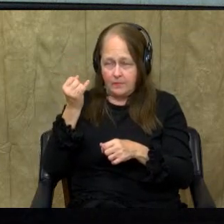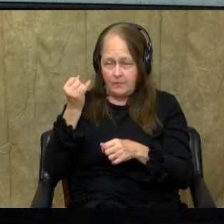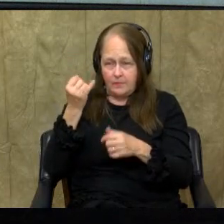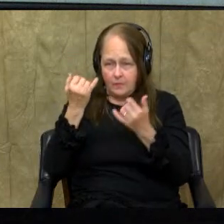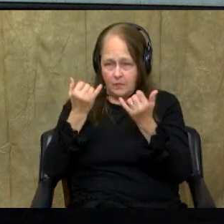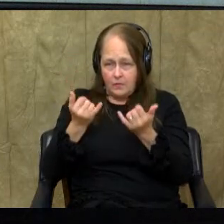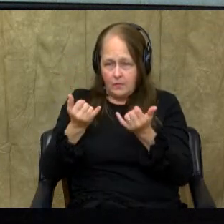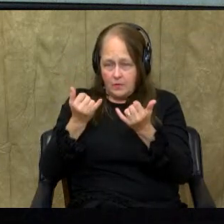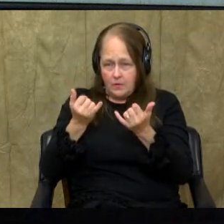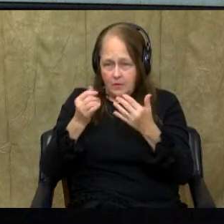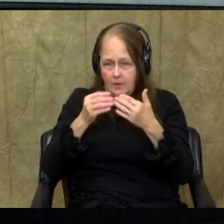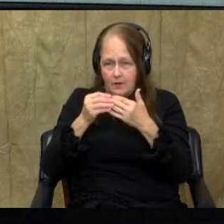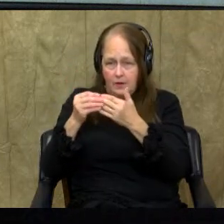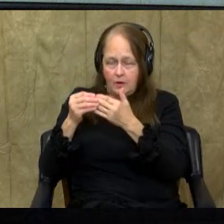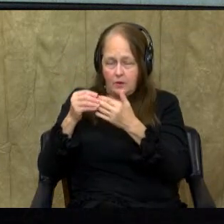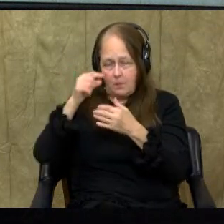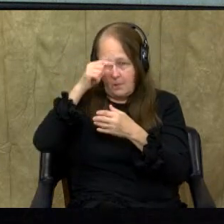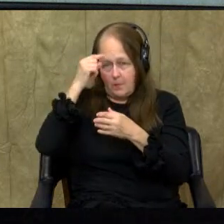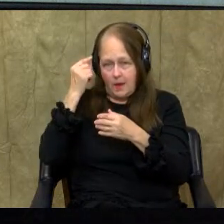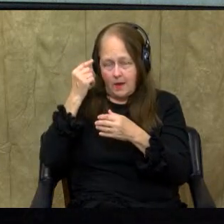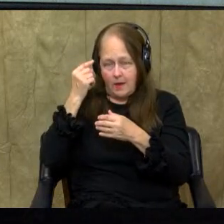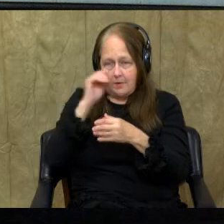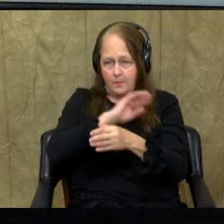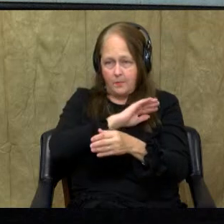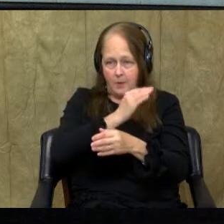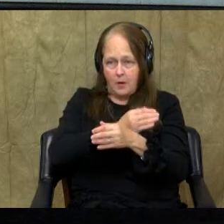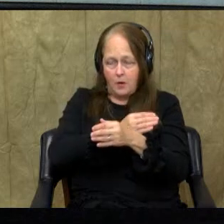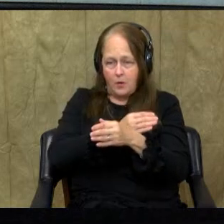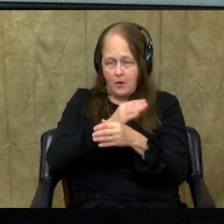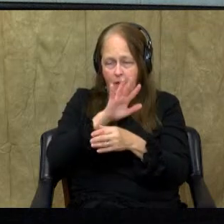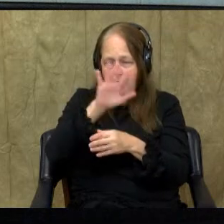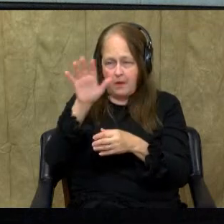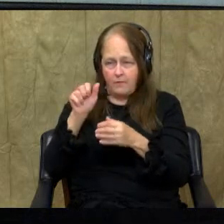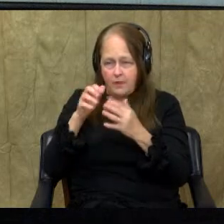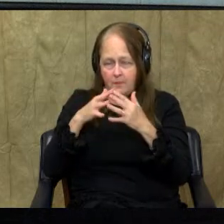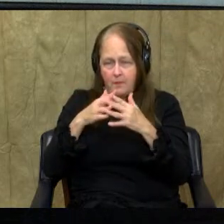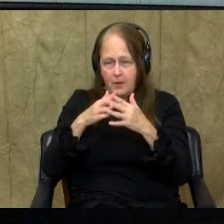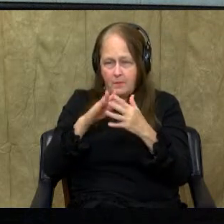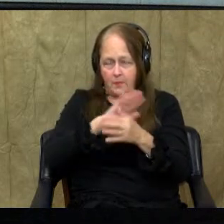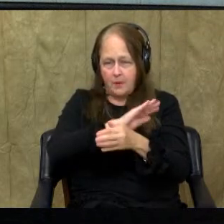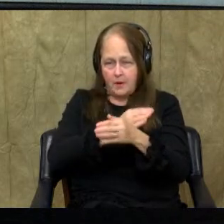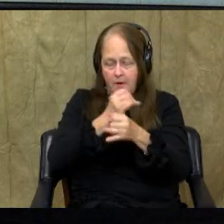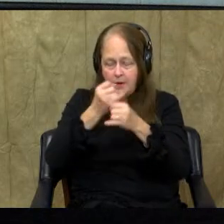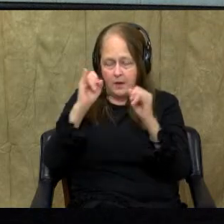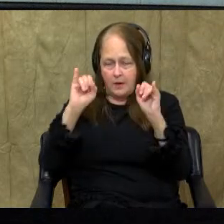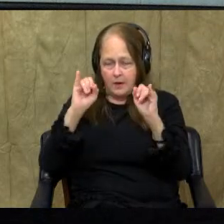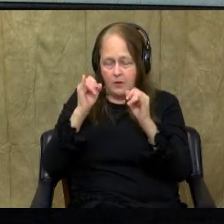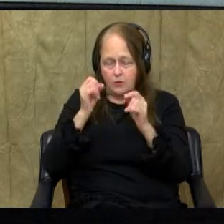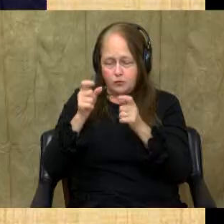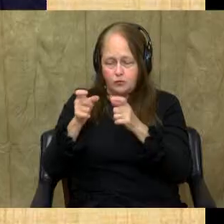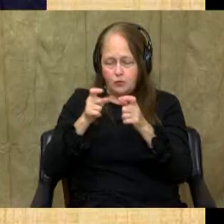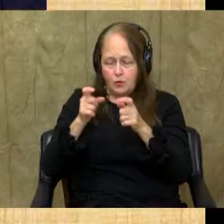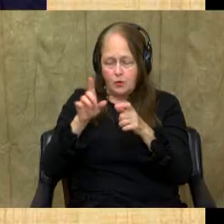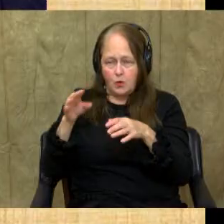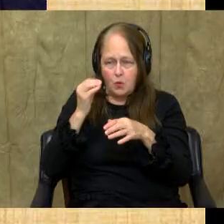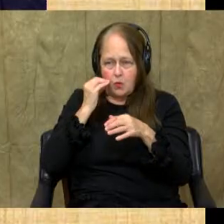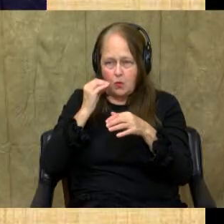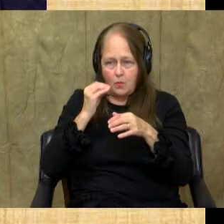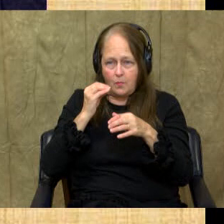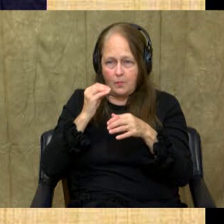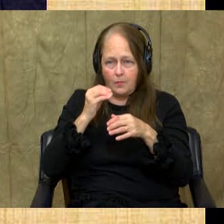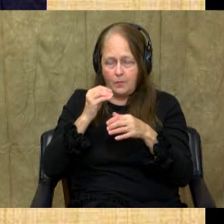legend, where you see a yellow sunburst, that's when somebody was arrested. And where you see it looks like an explosion